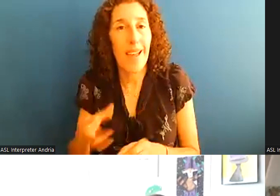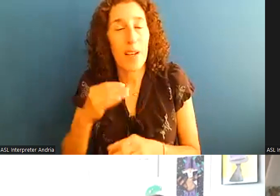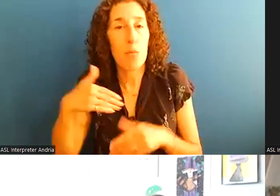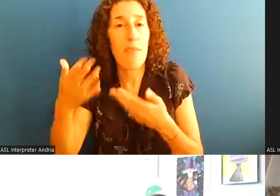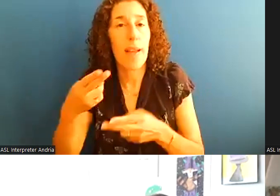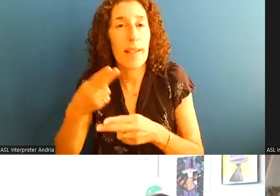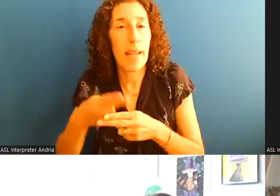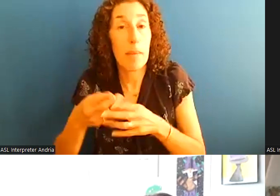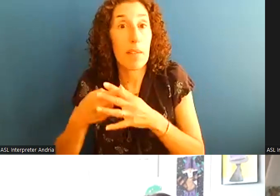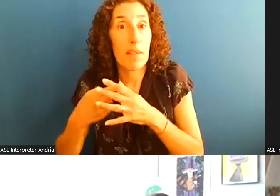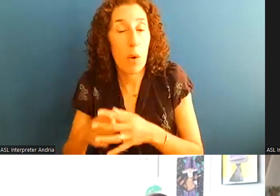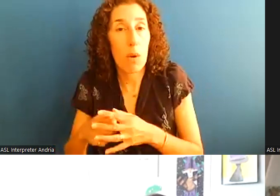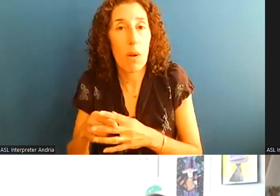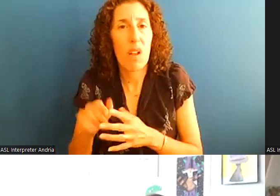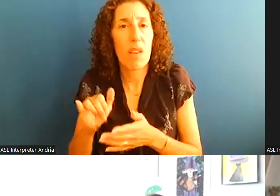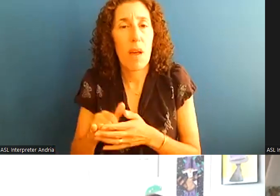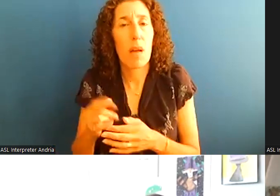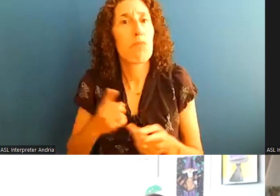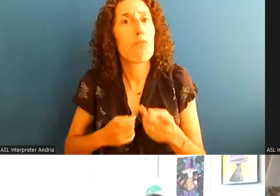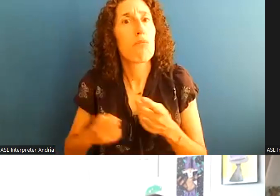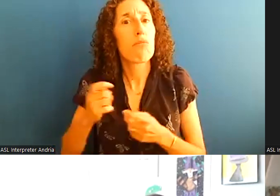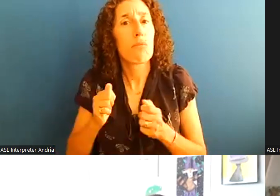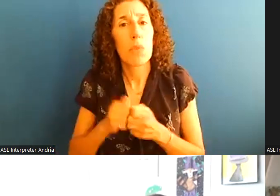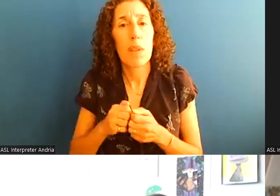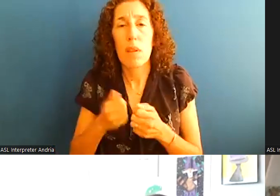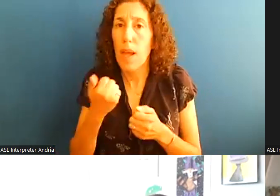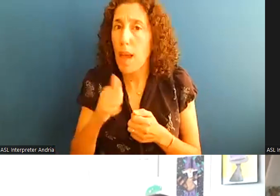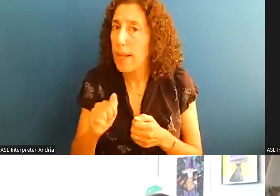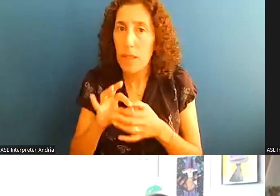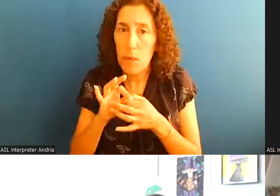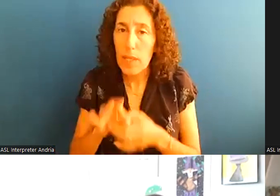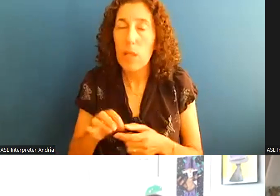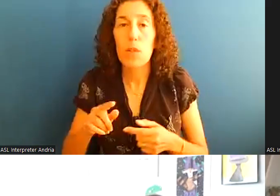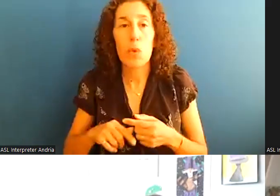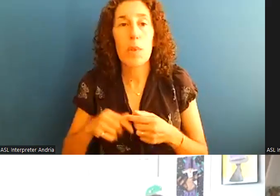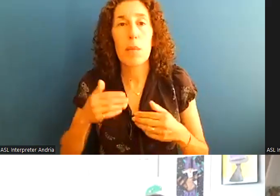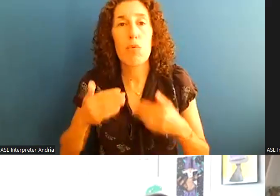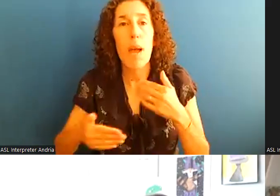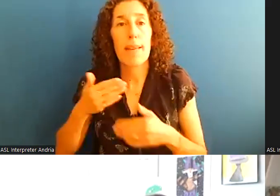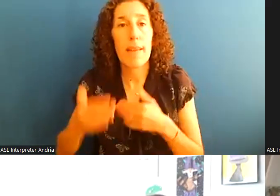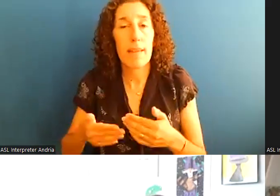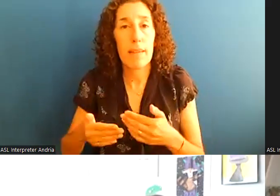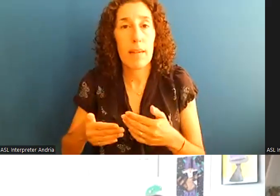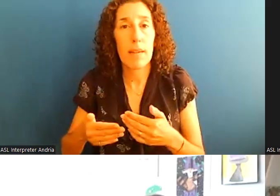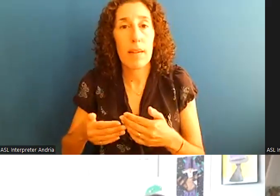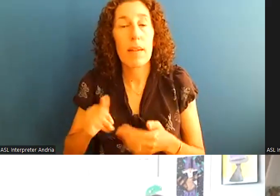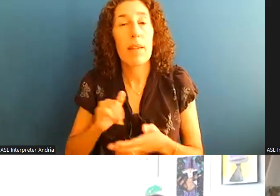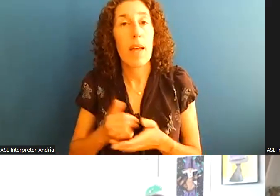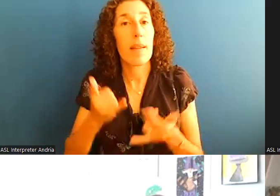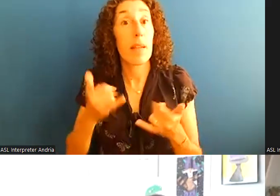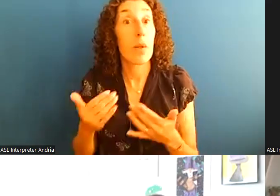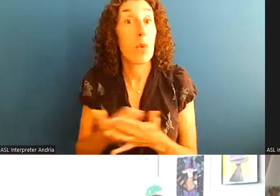To answer any of those questions that may help them make a decision on whether or not they do want to go forward